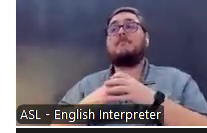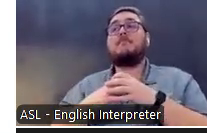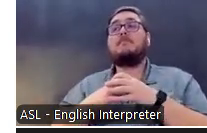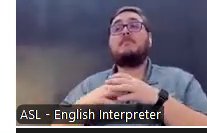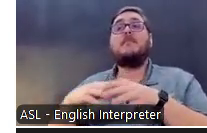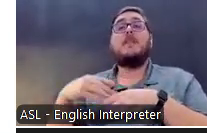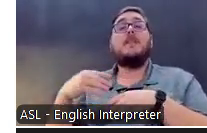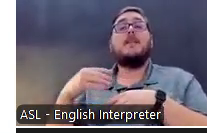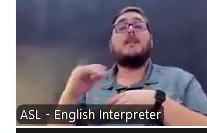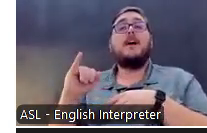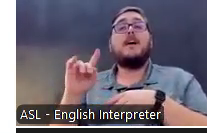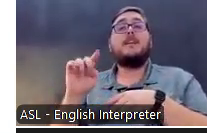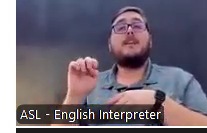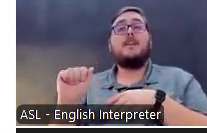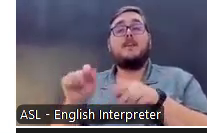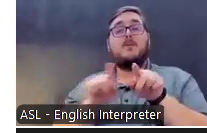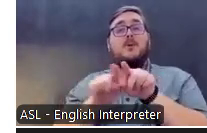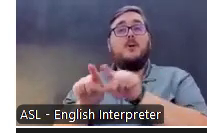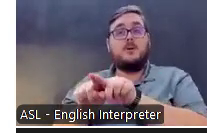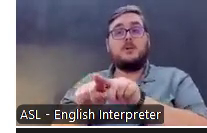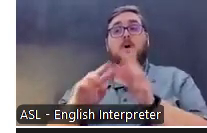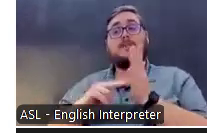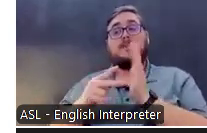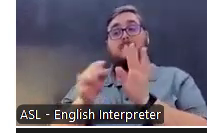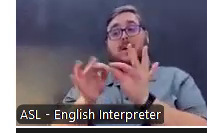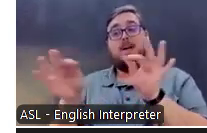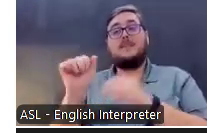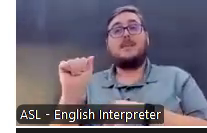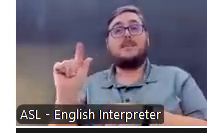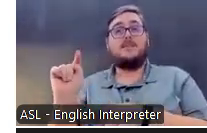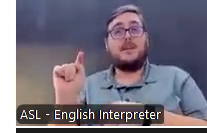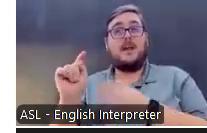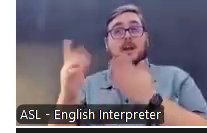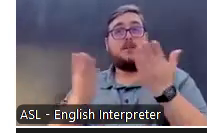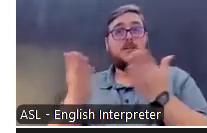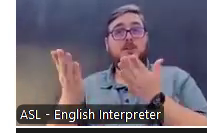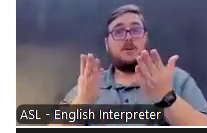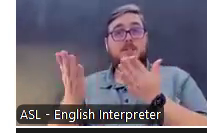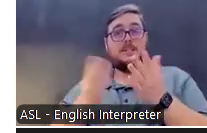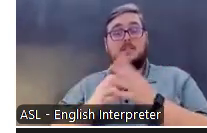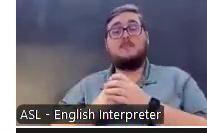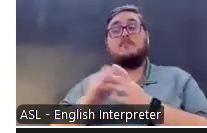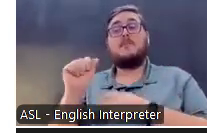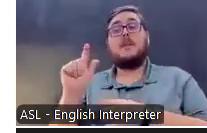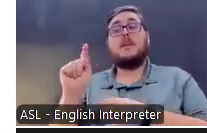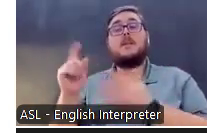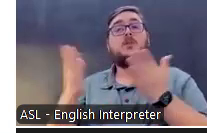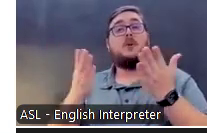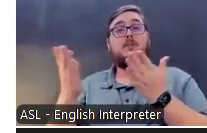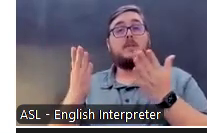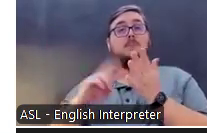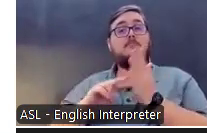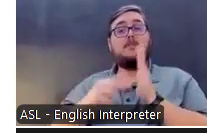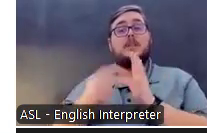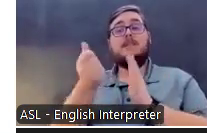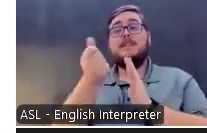IDEA also defines assistive technology services. And an AT service is any service that